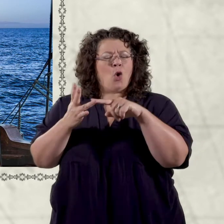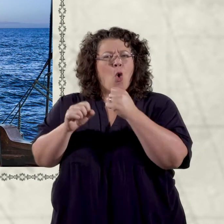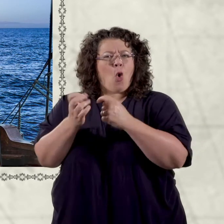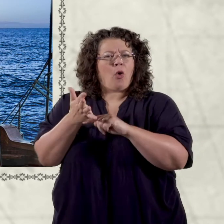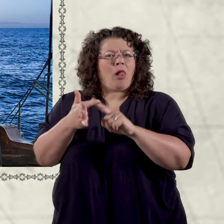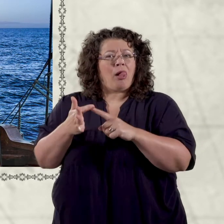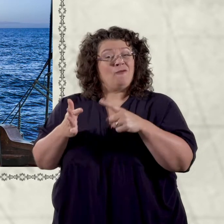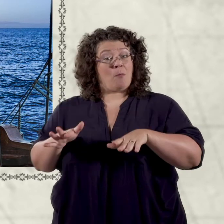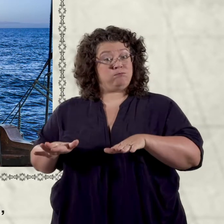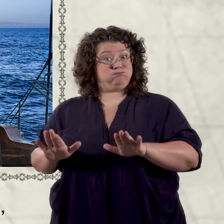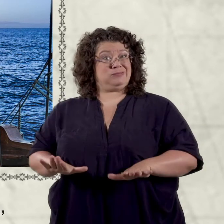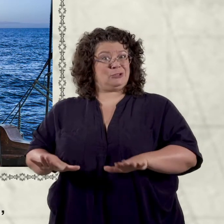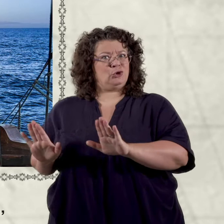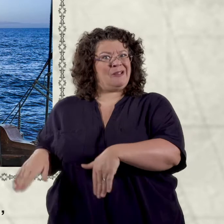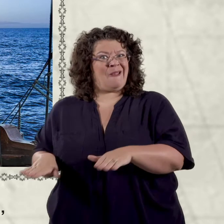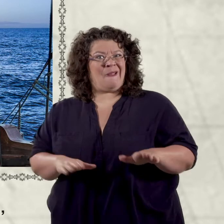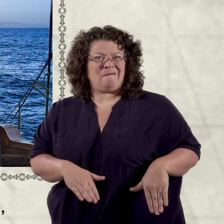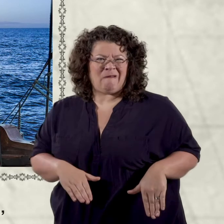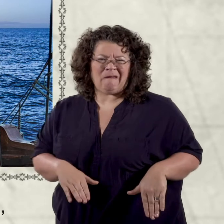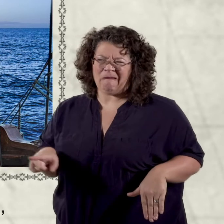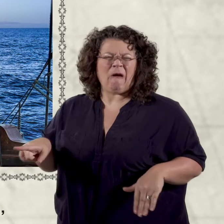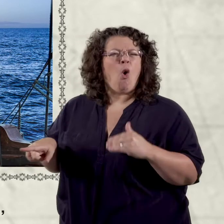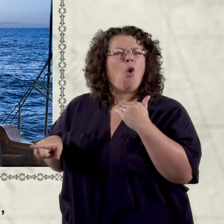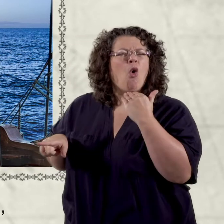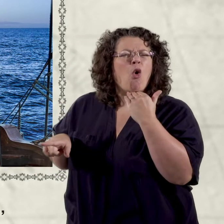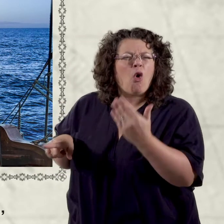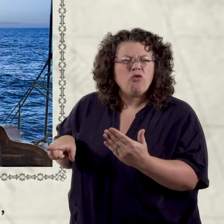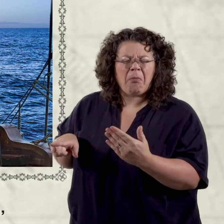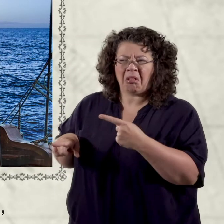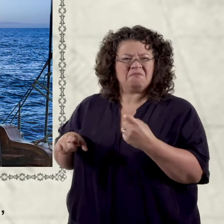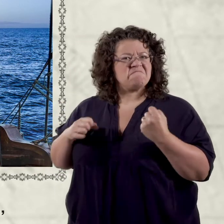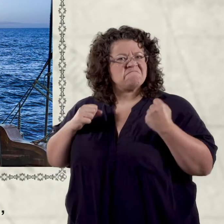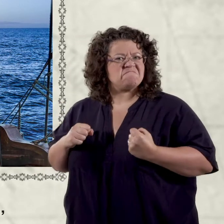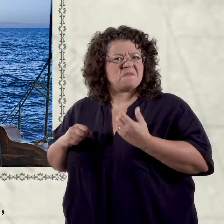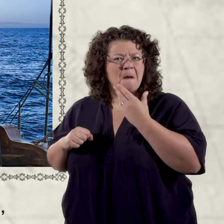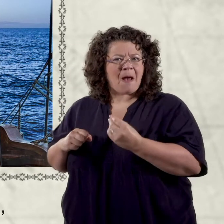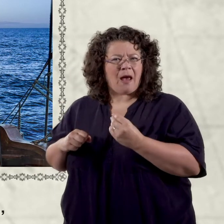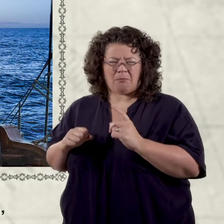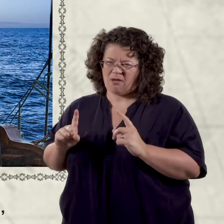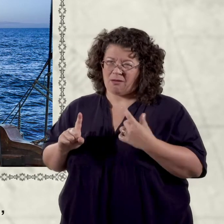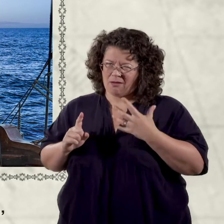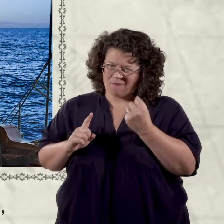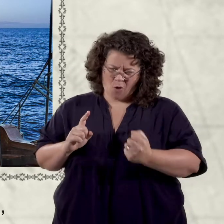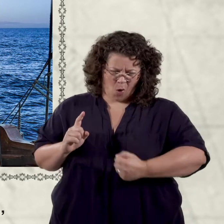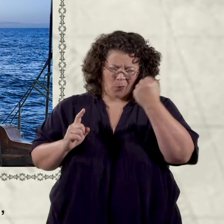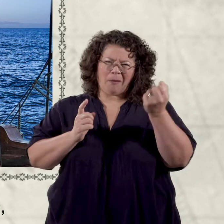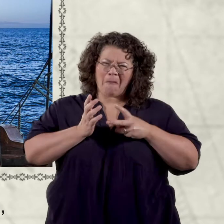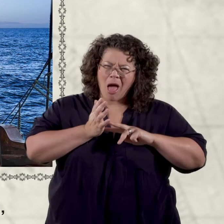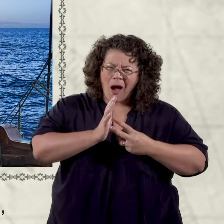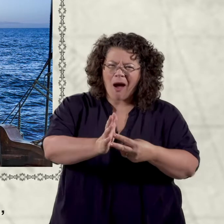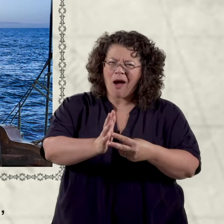British Navy. He was a horrible and determined man, but I had my own